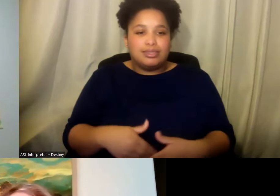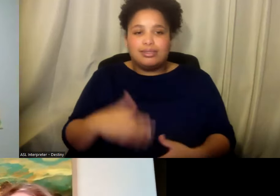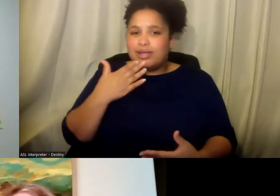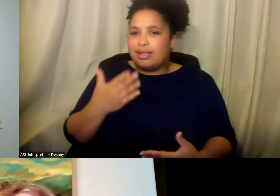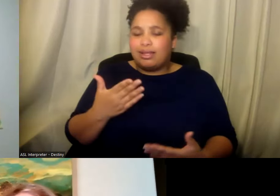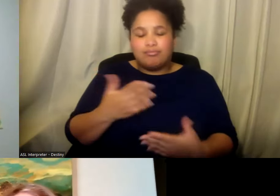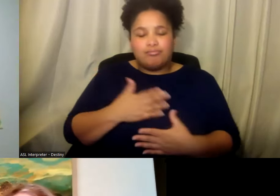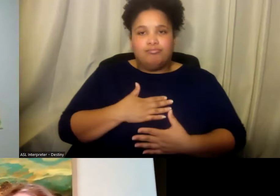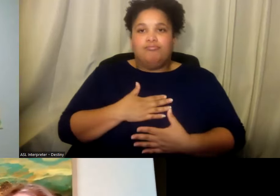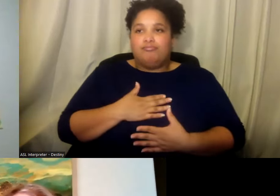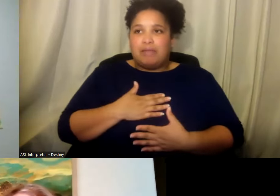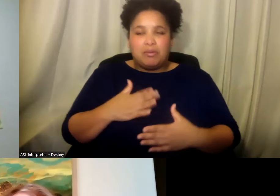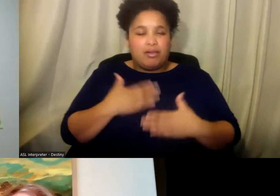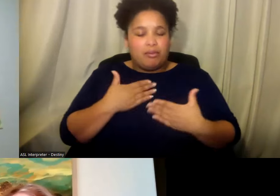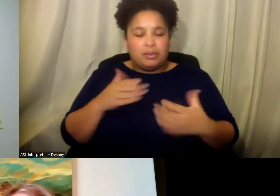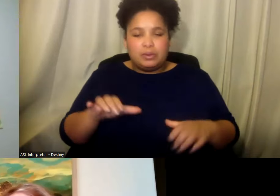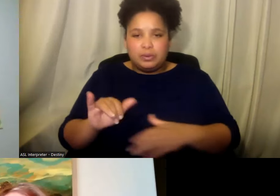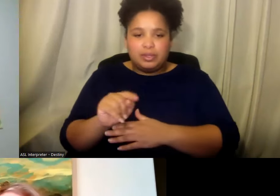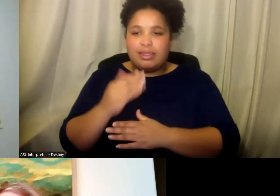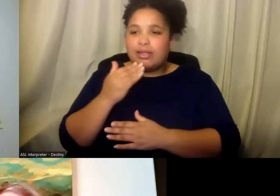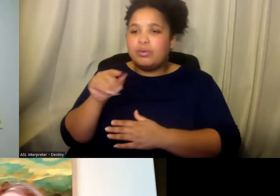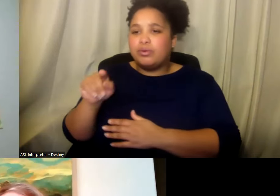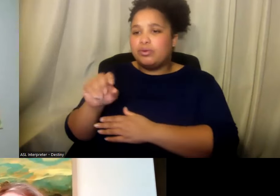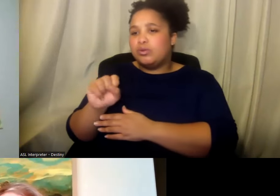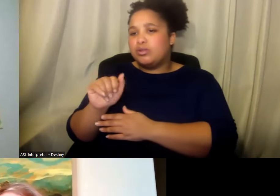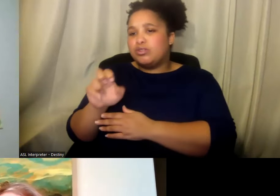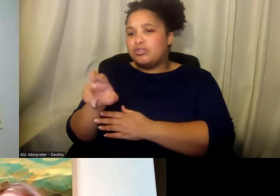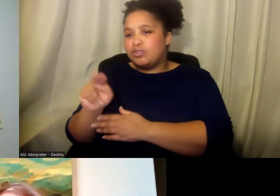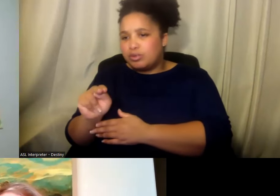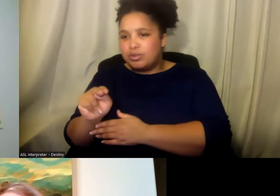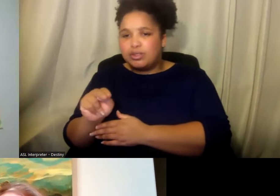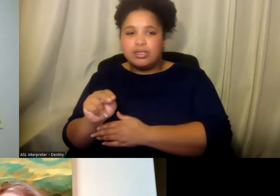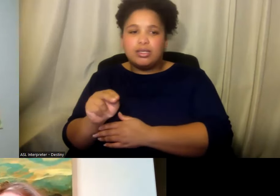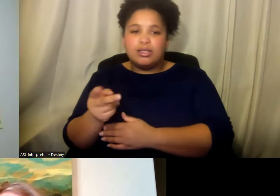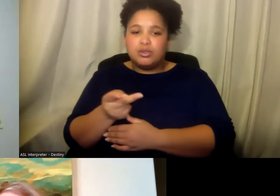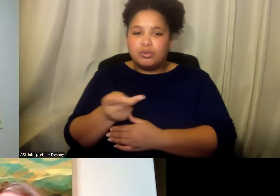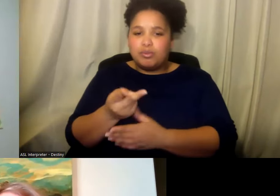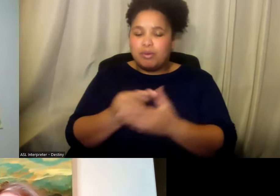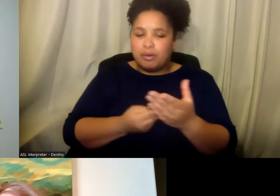privilege, and I just end by thanking you, and Susan, you in particular deserve constant shout